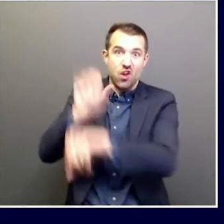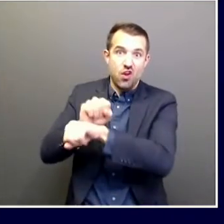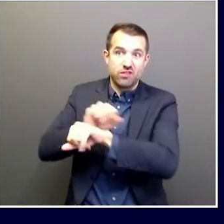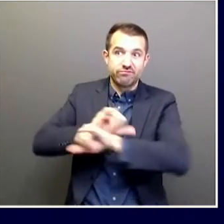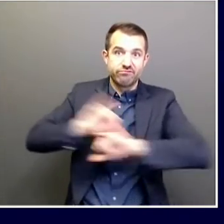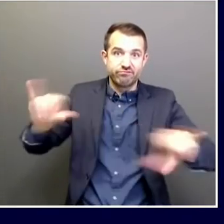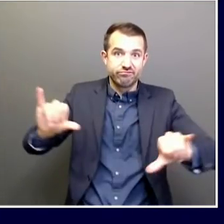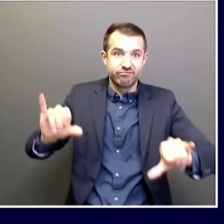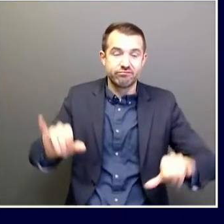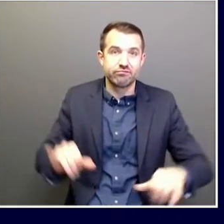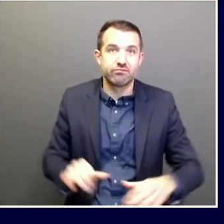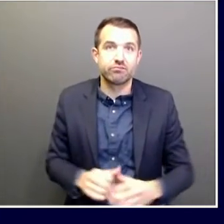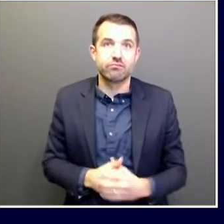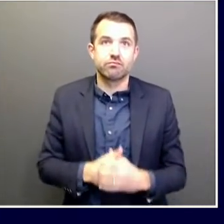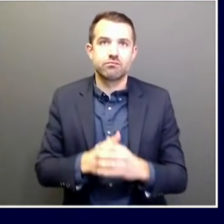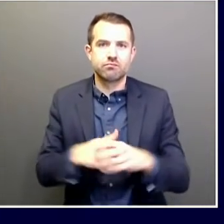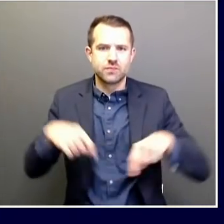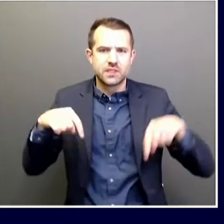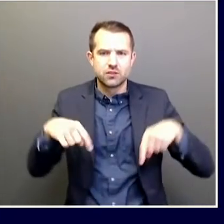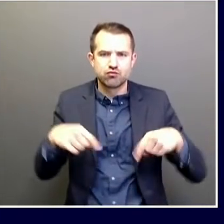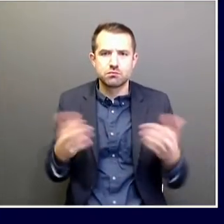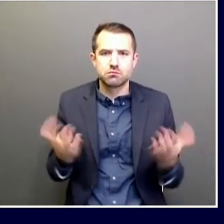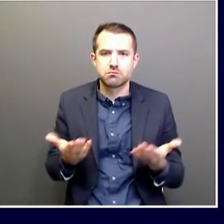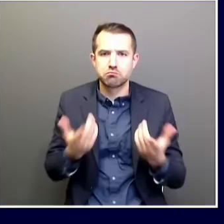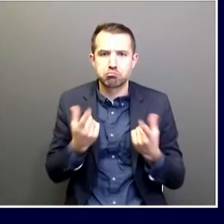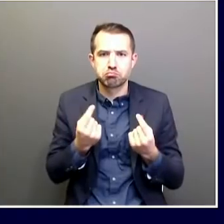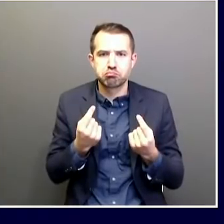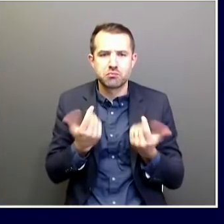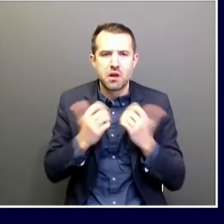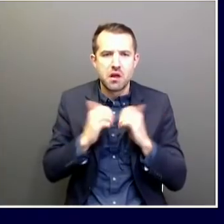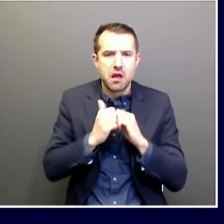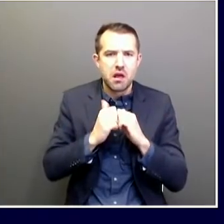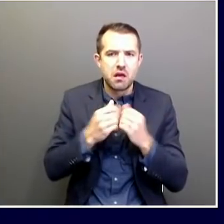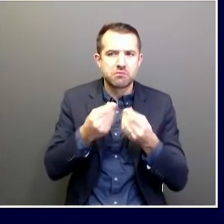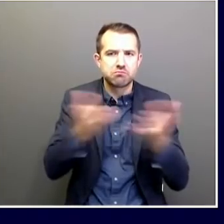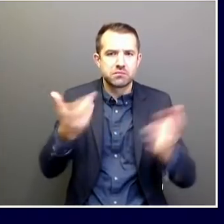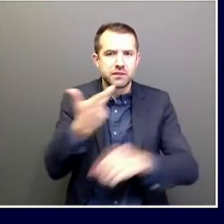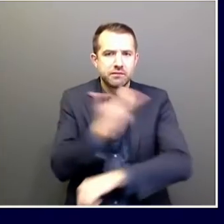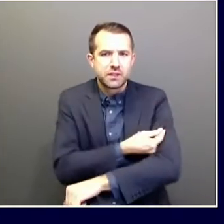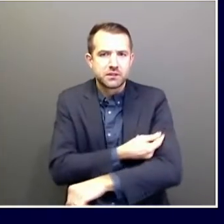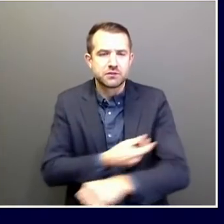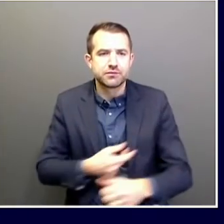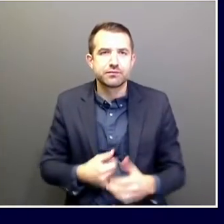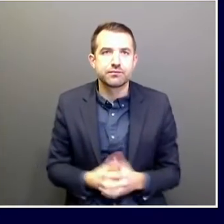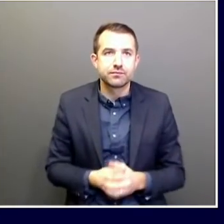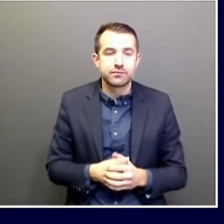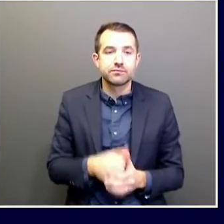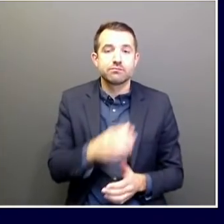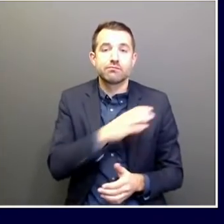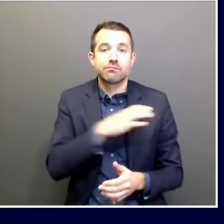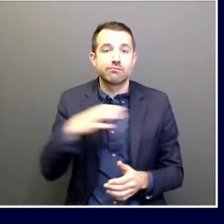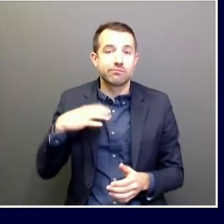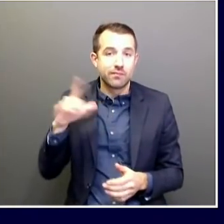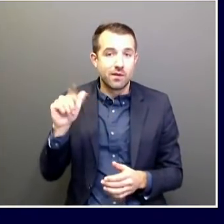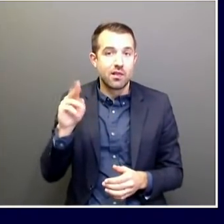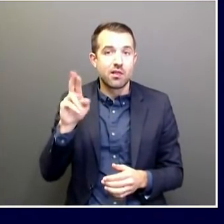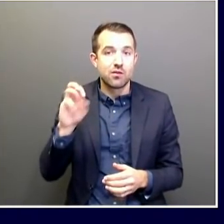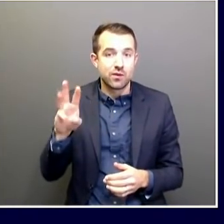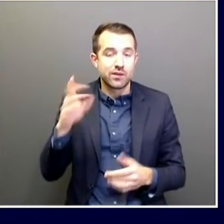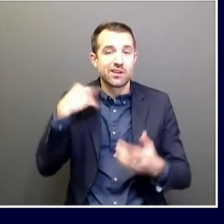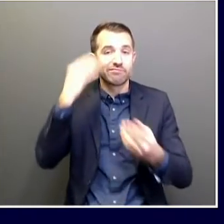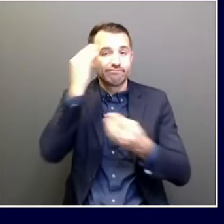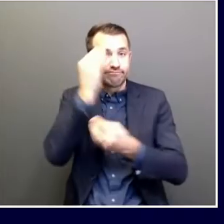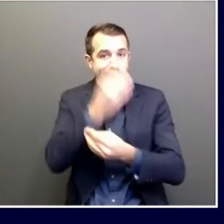Commissioner, please go ahead. Sure. I'll start by saying nothing about today's announcement stops or changes our